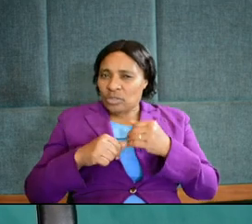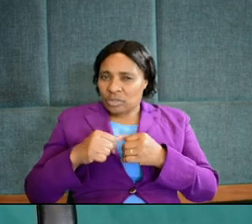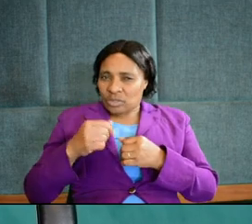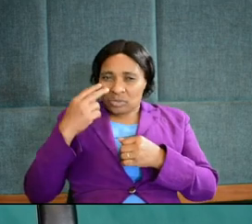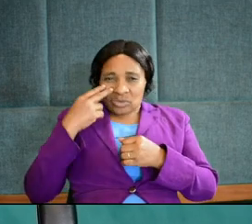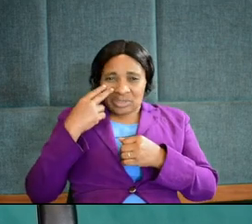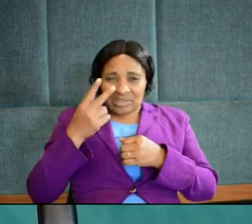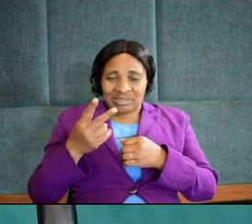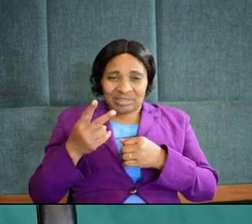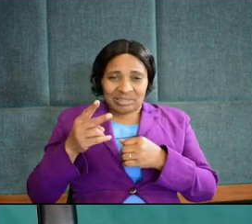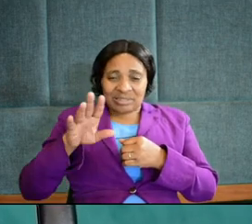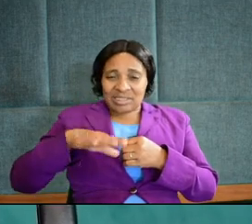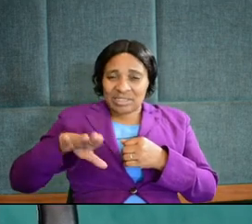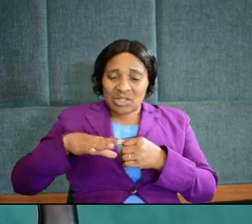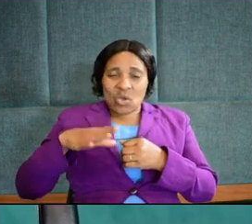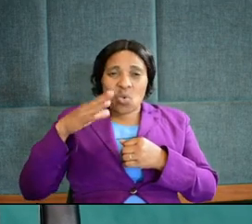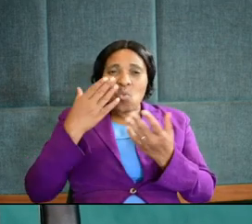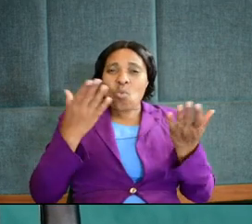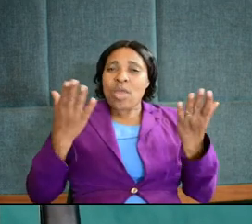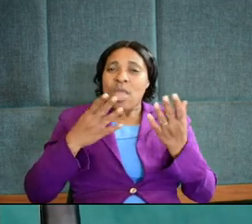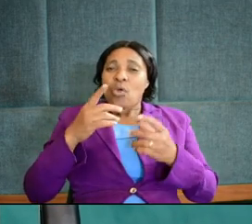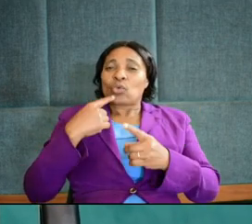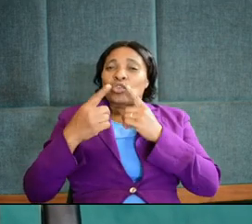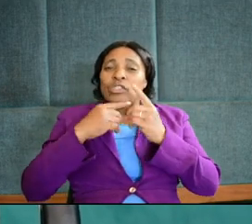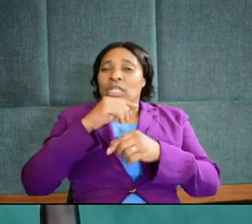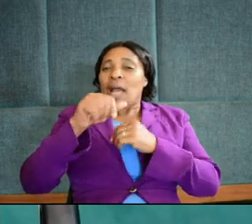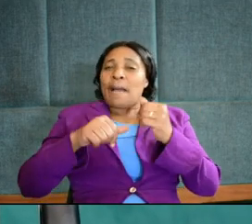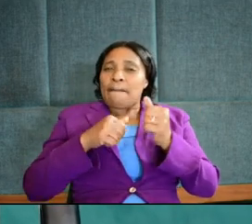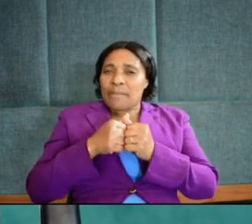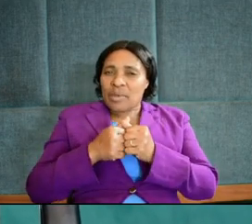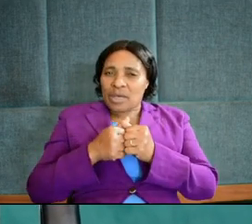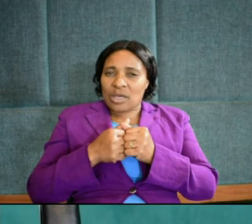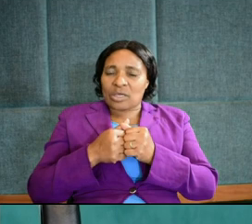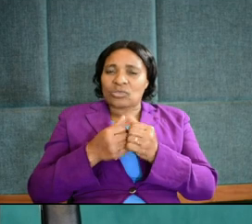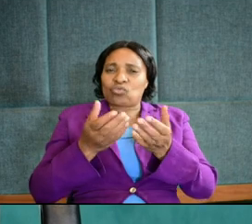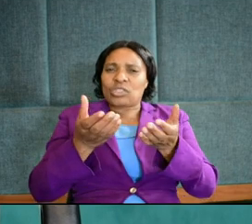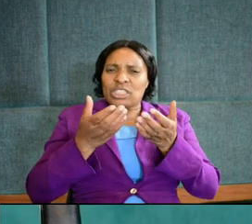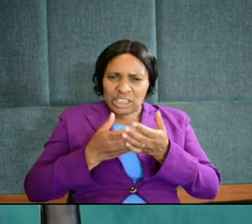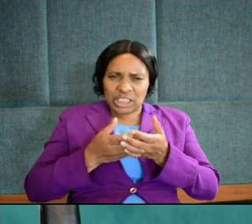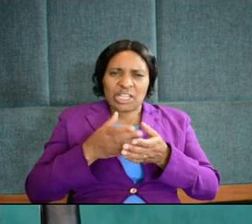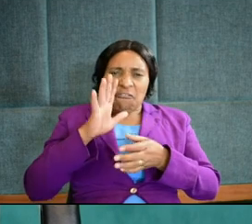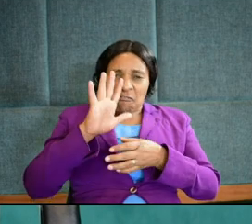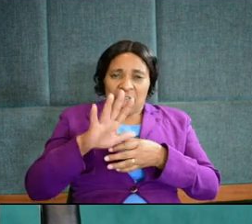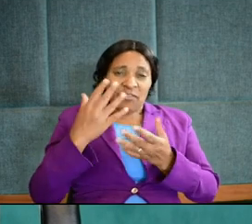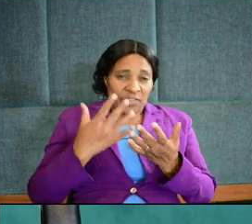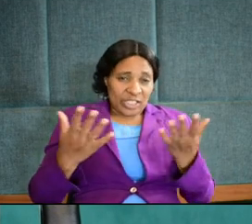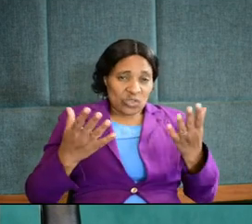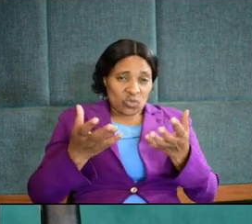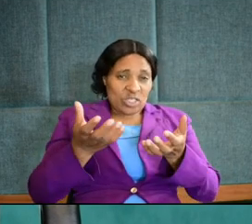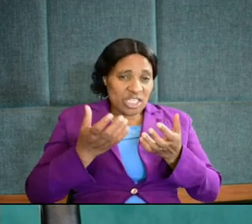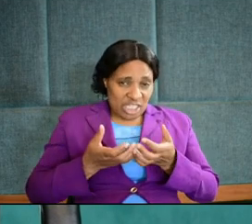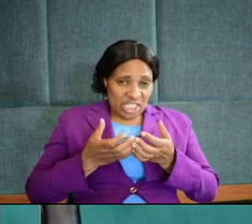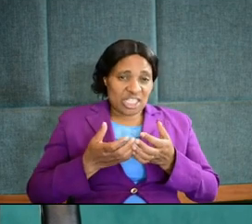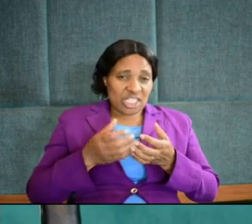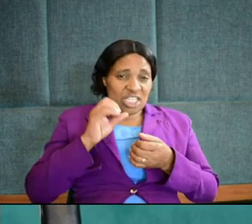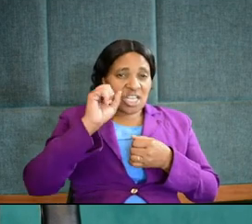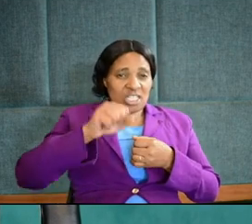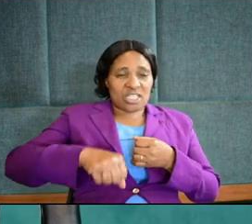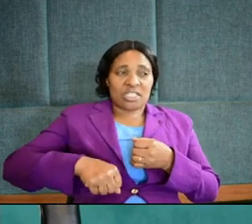section, where we talked about what we need for our journey, the five things that we need.